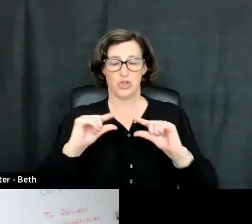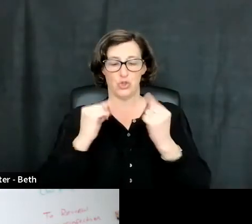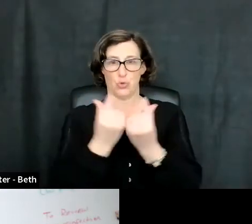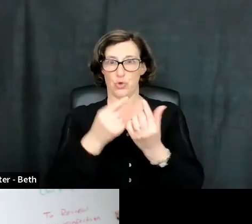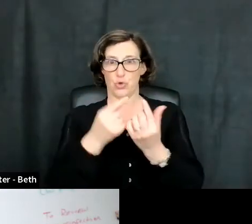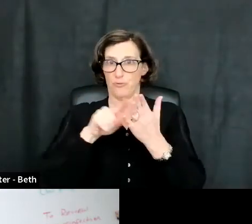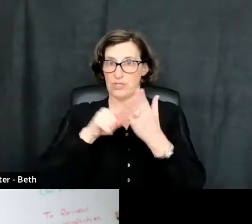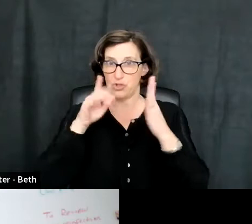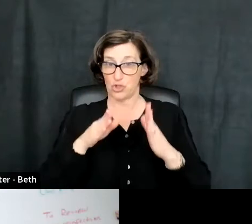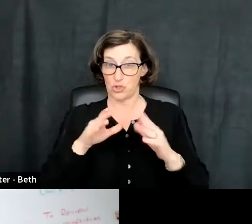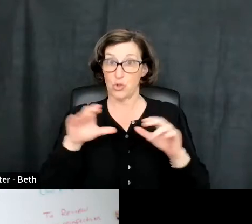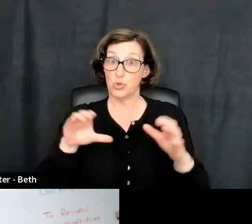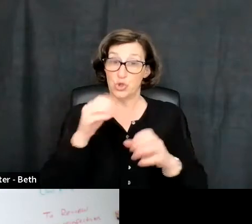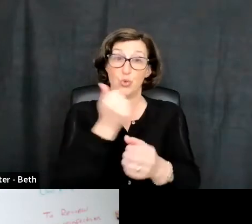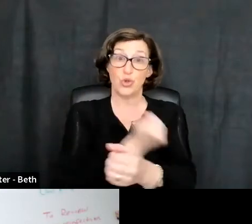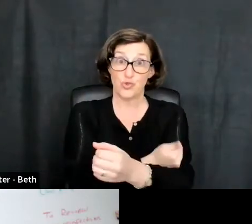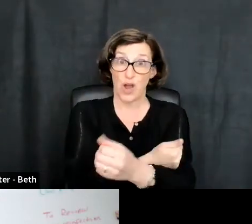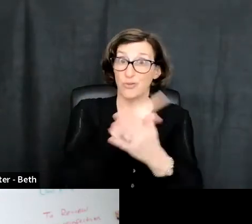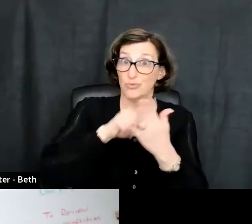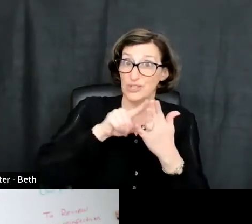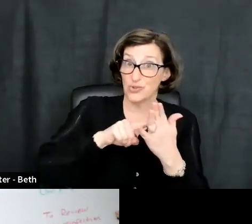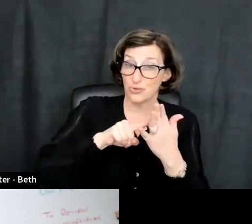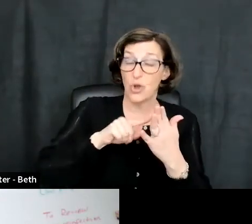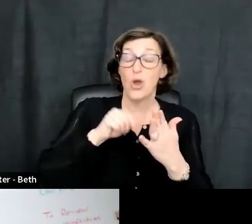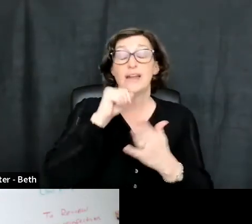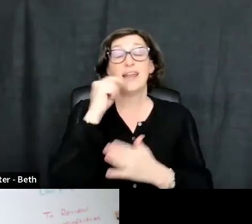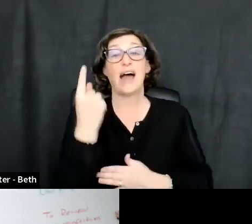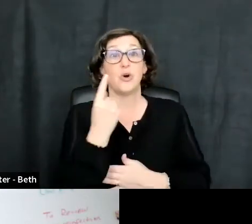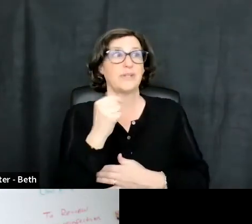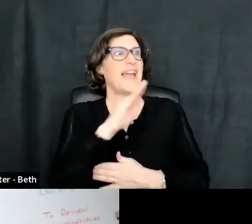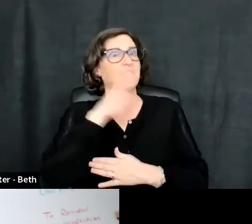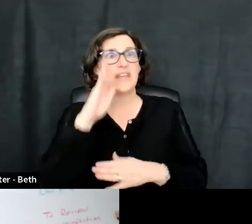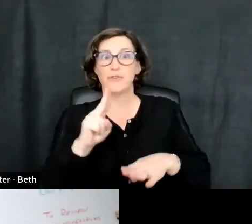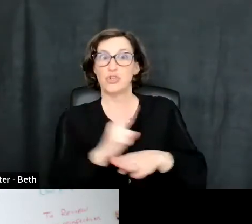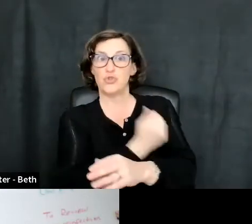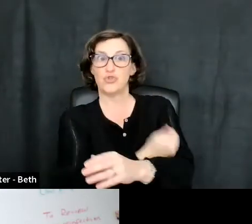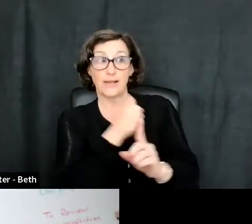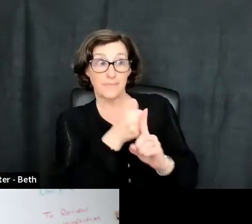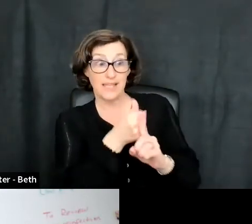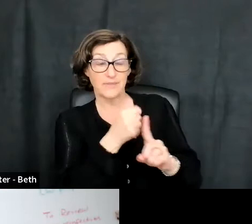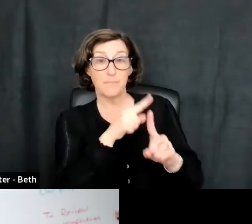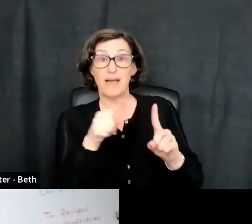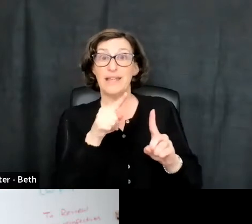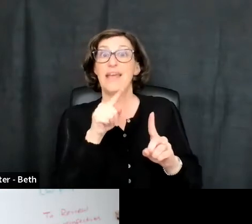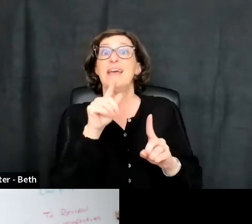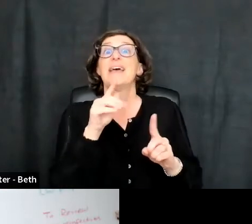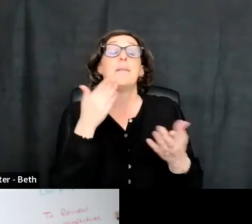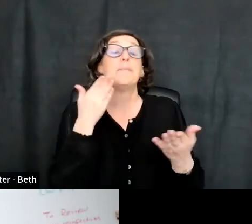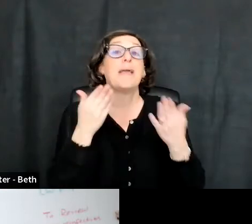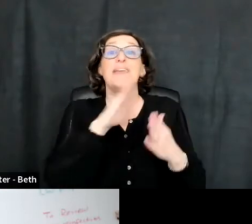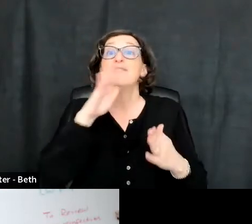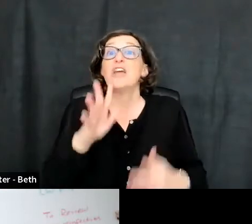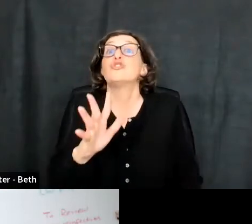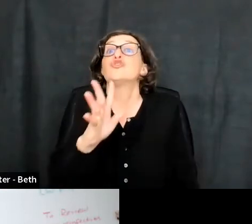researchers who do drug research who not only have not used drugs themselves, but may not have ever spoken to somebody who uses